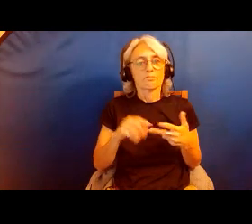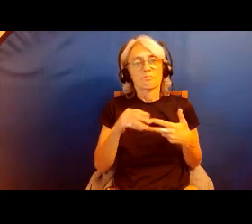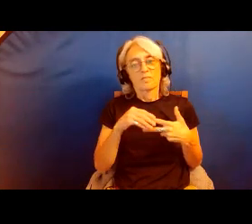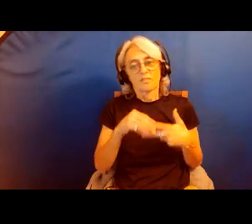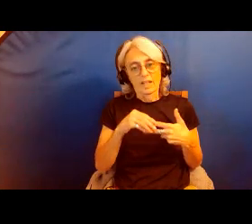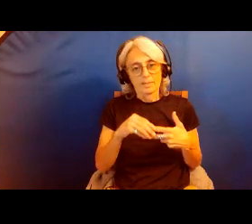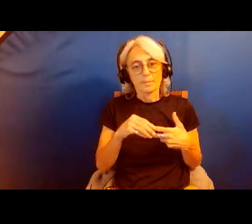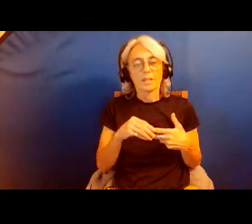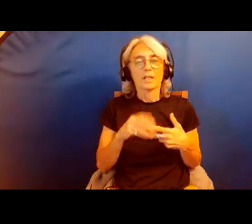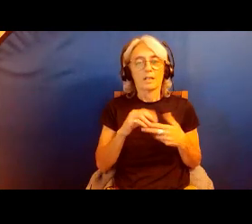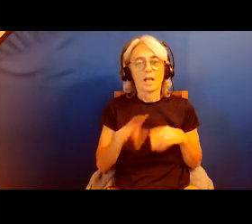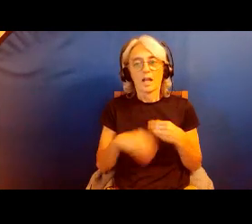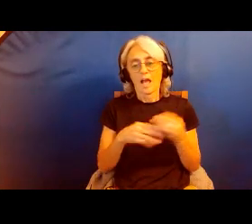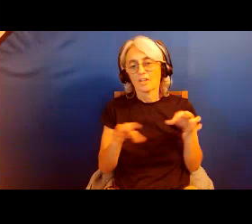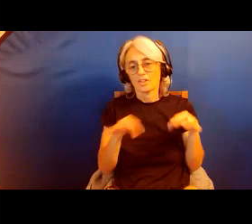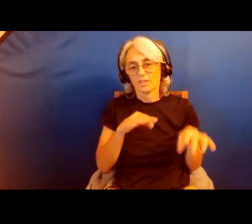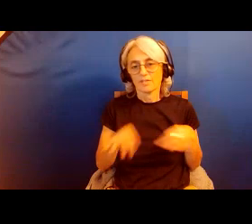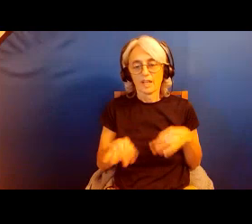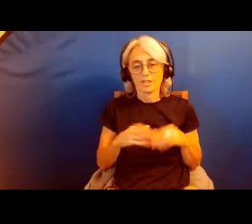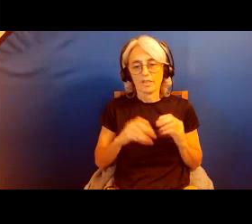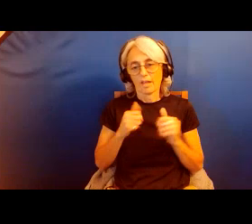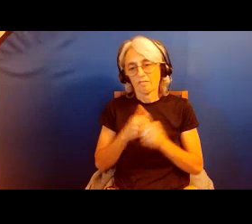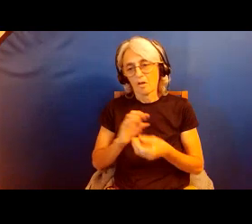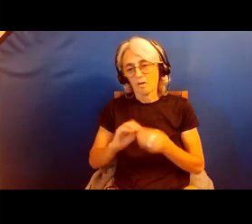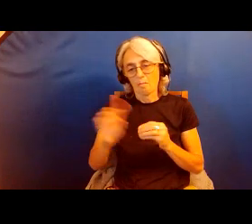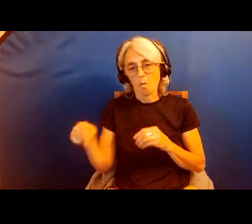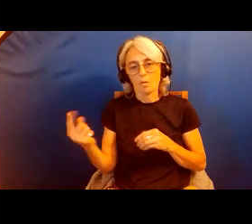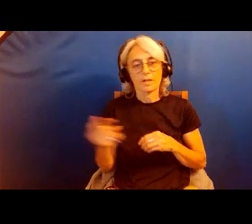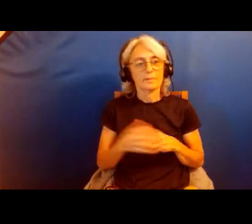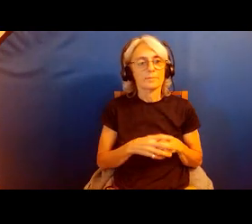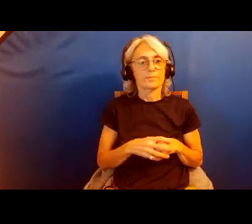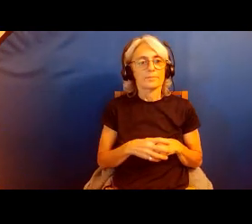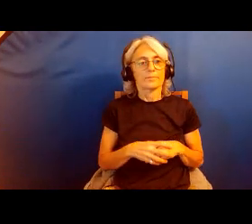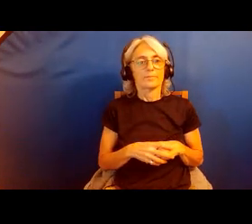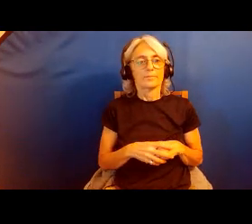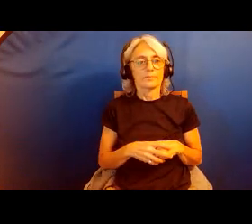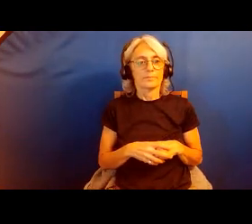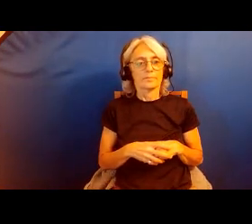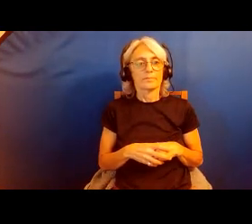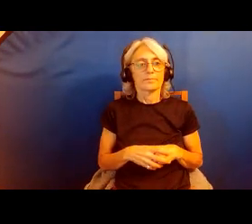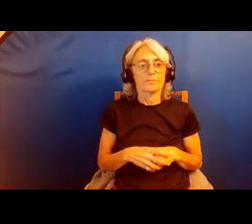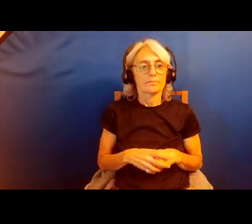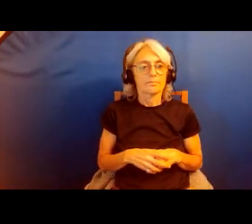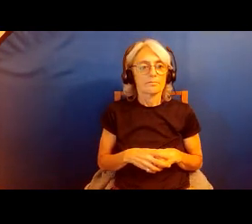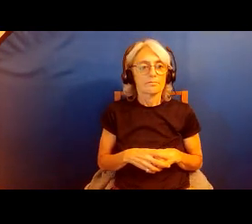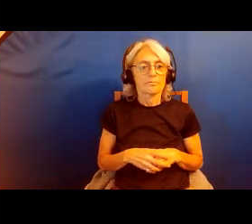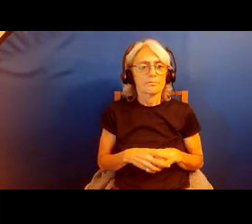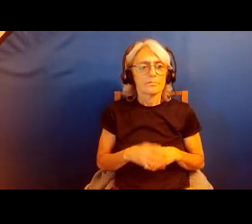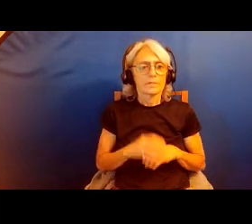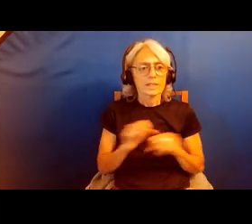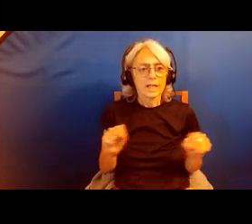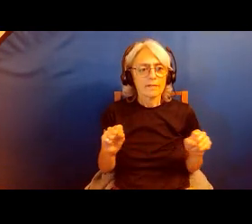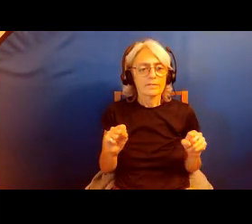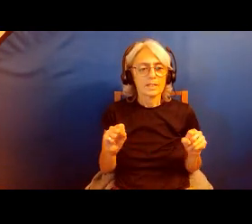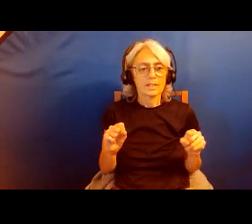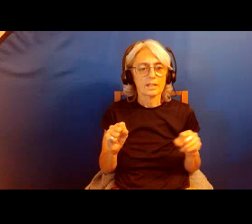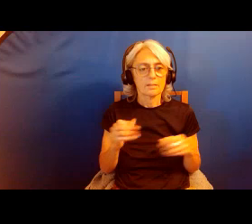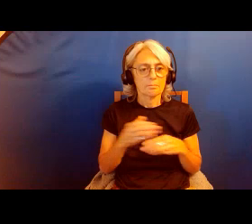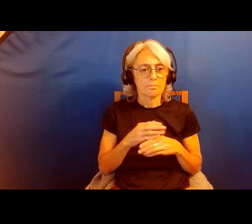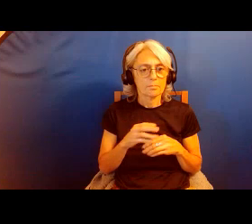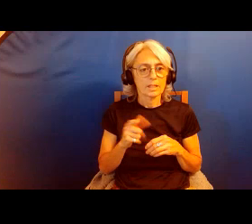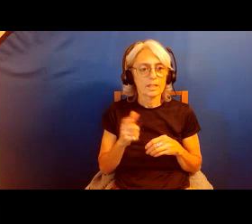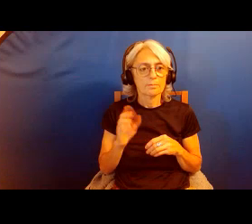justifications. It addresses safety needs, medium-term airport and system planning needs, and generates